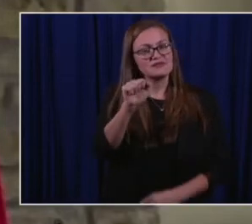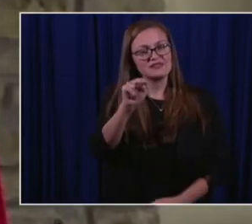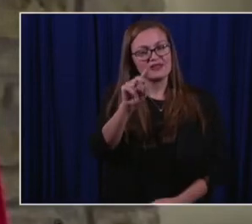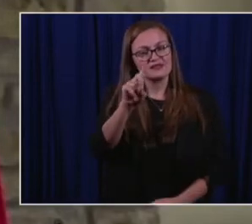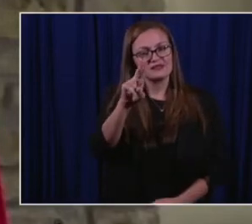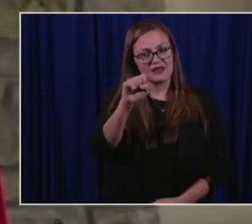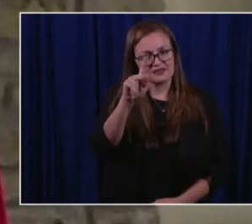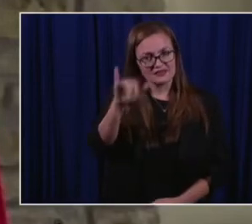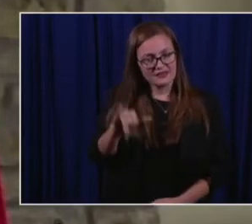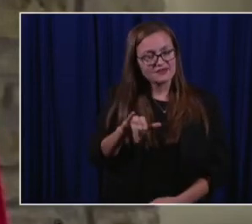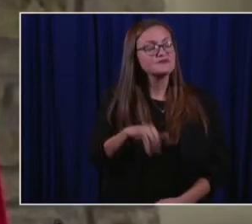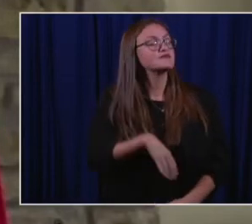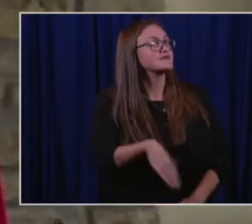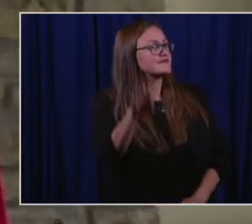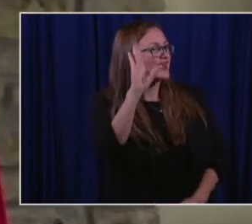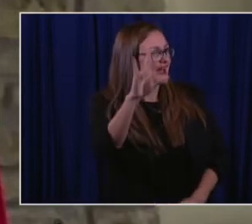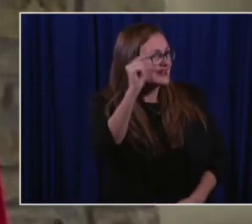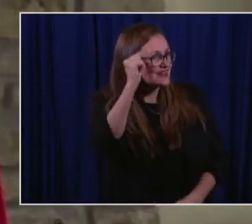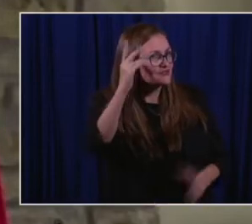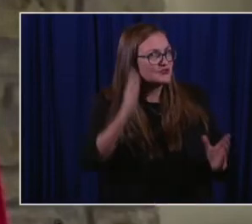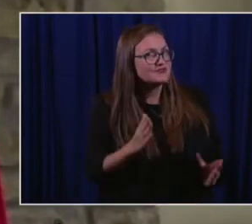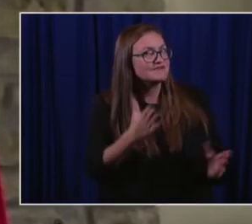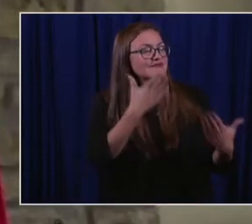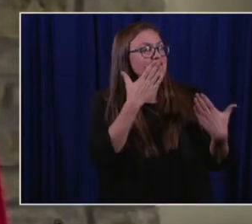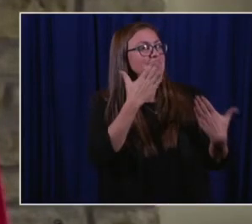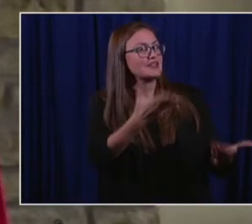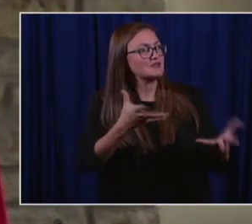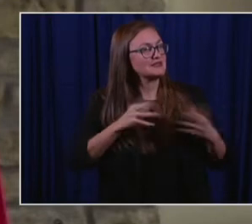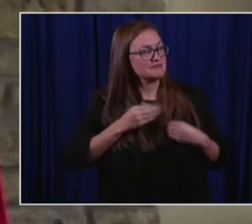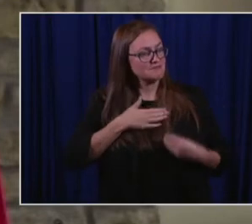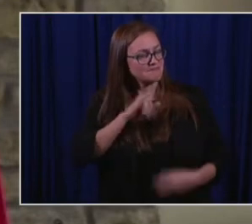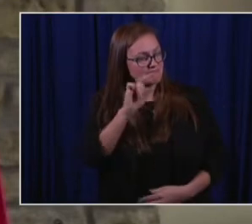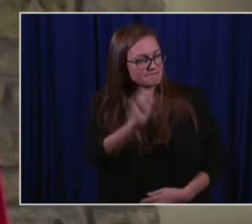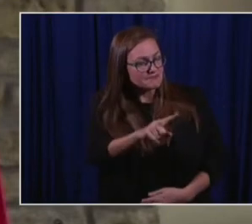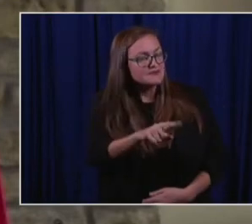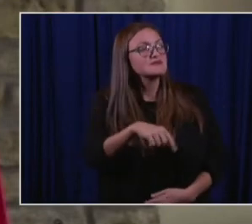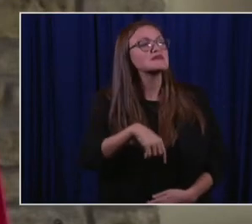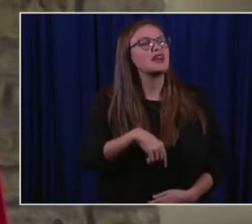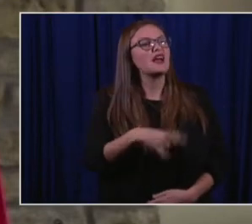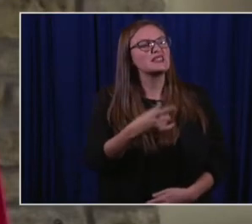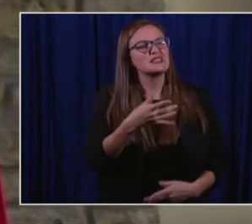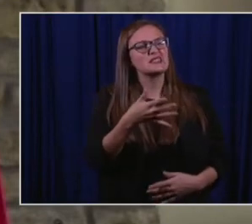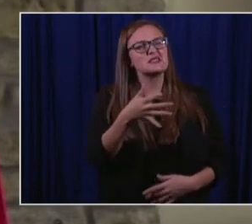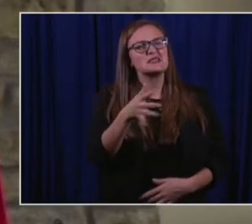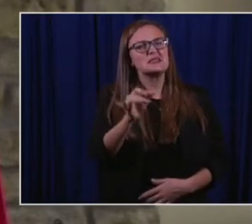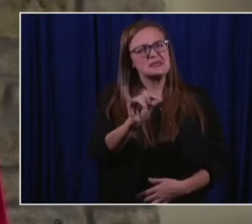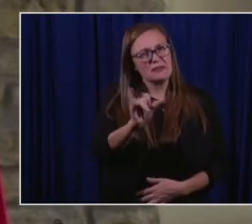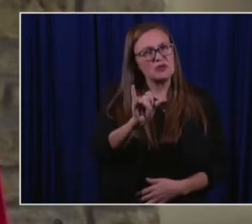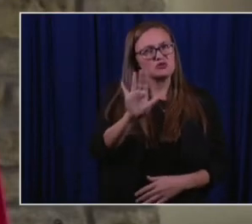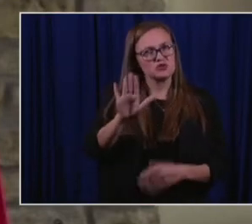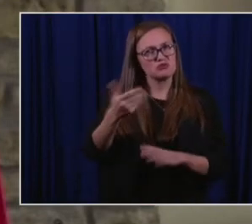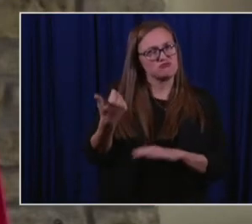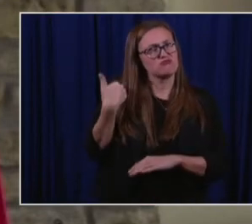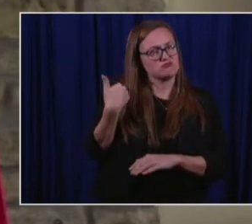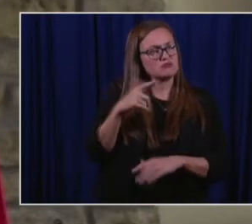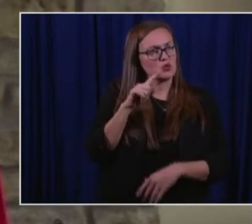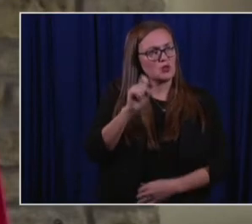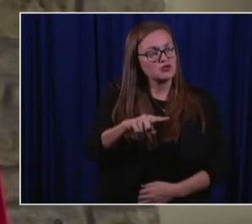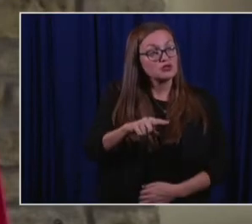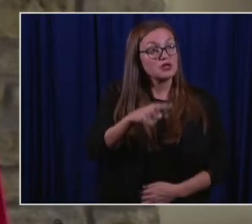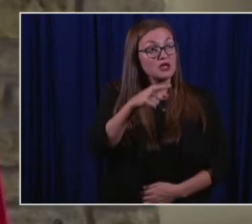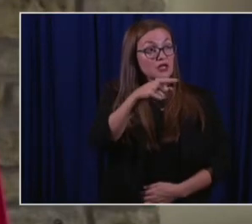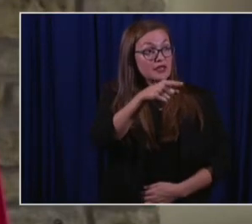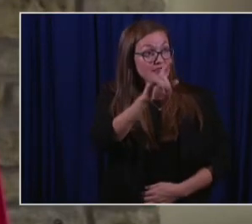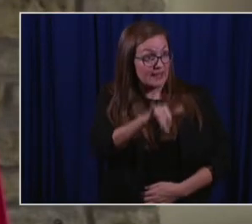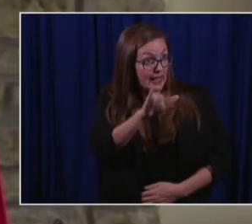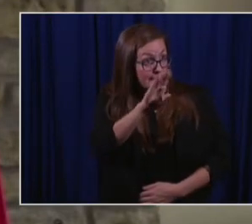Hi, Governor. Thanks for taking my question. And the question is along the same lines as the previous one. Have you vetoed